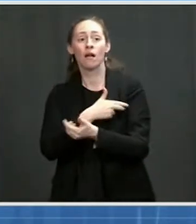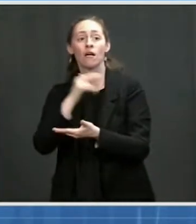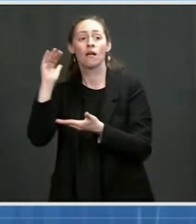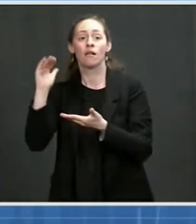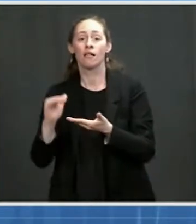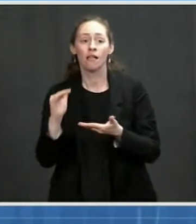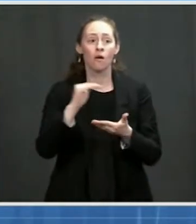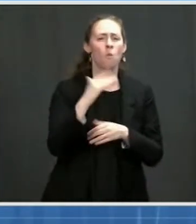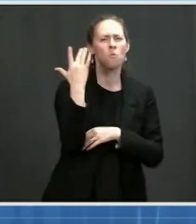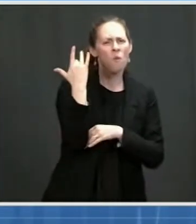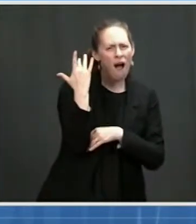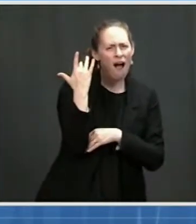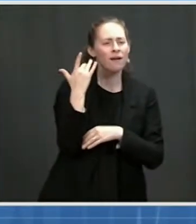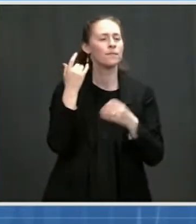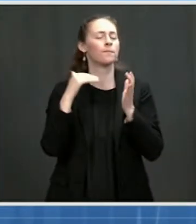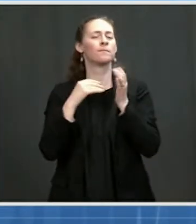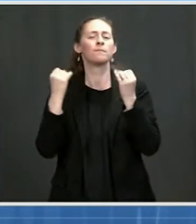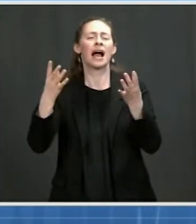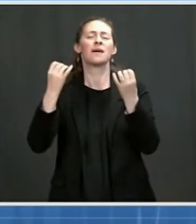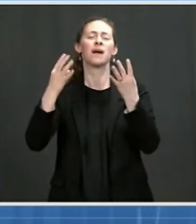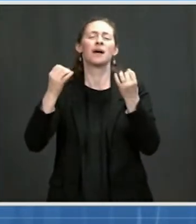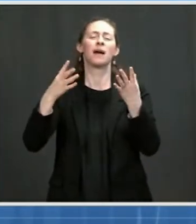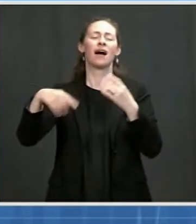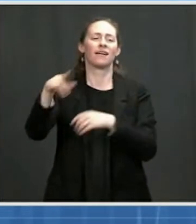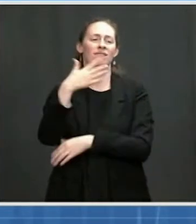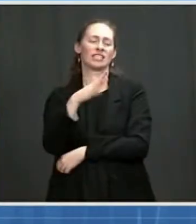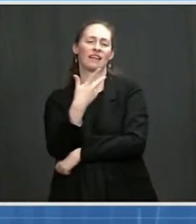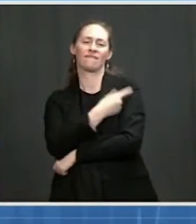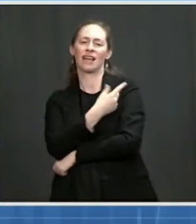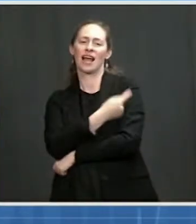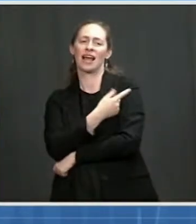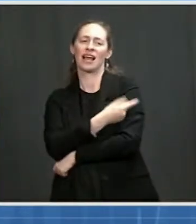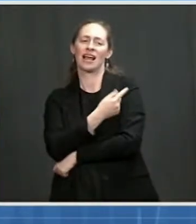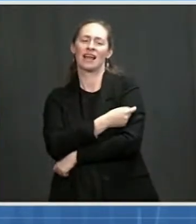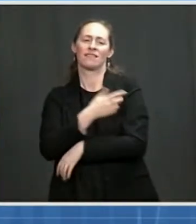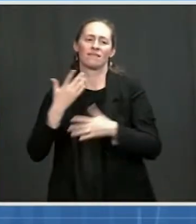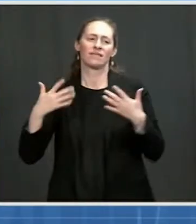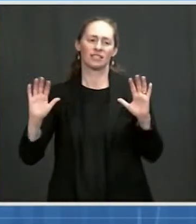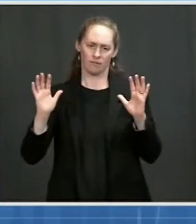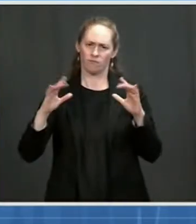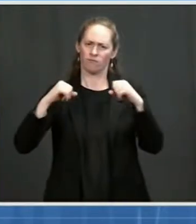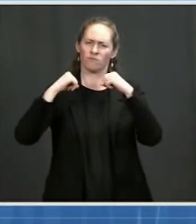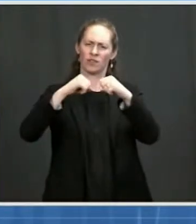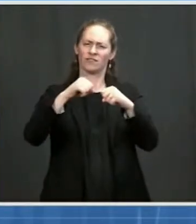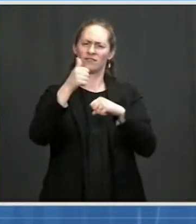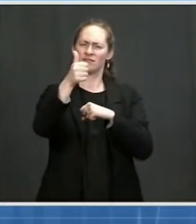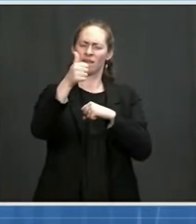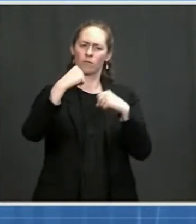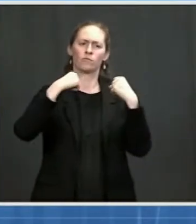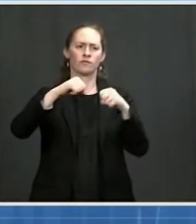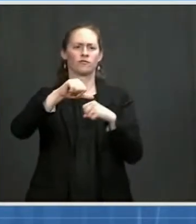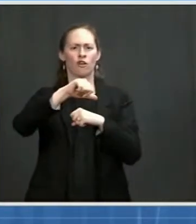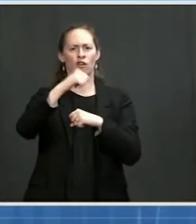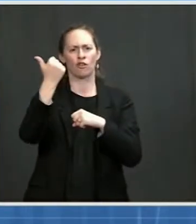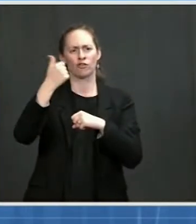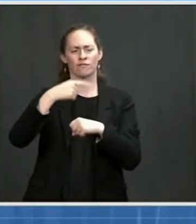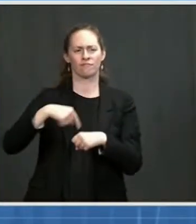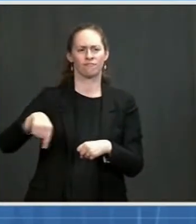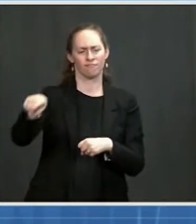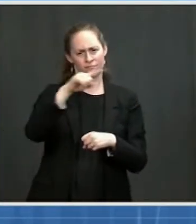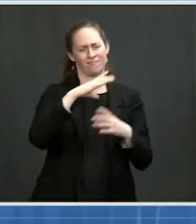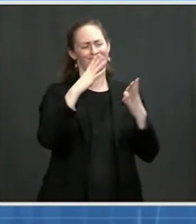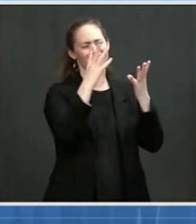done their part to protect their health and the health of their communities to move us out of this pandemic. Here's to the start of